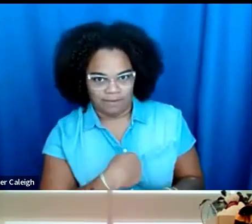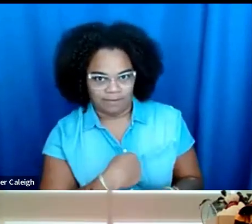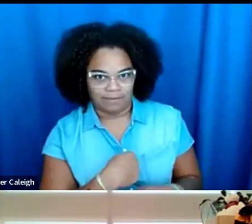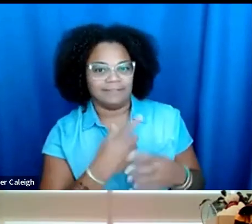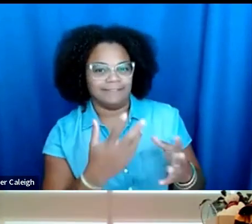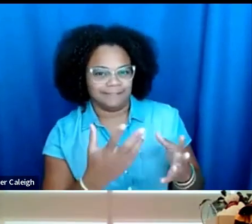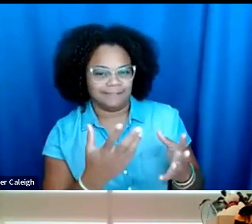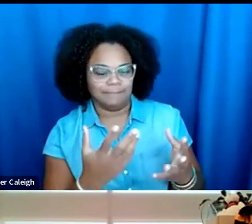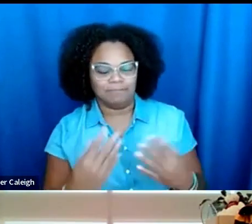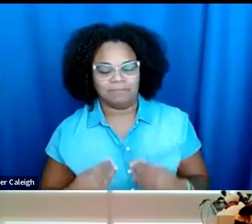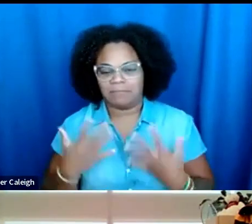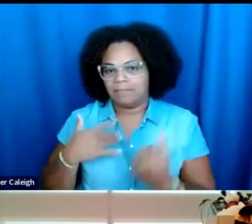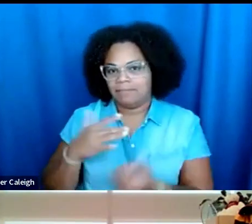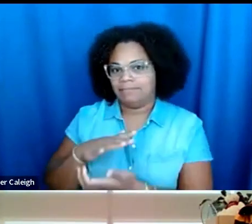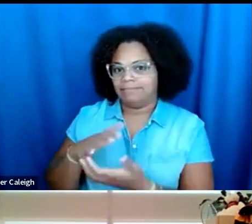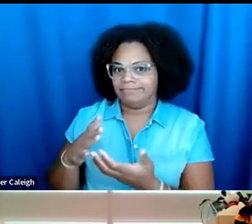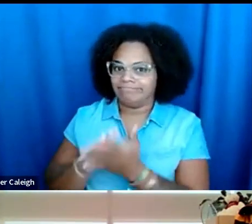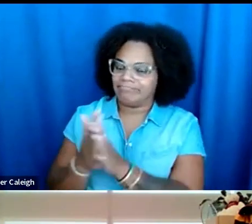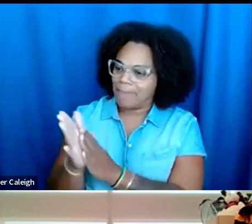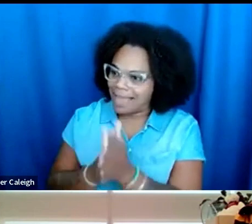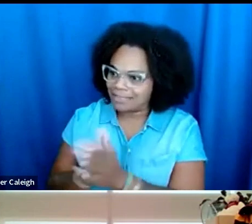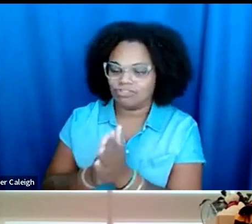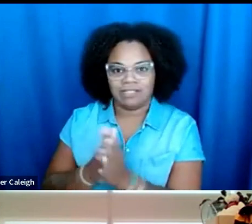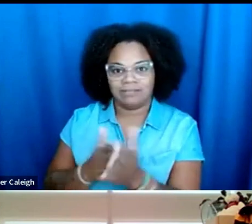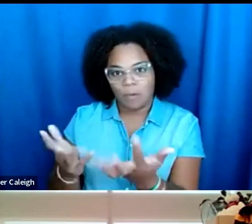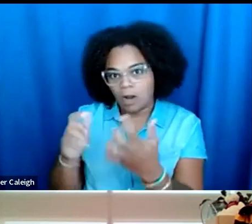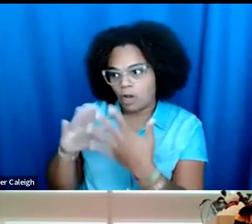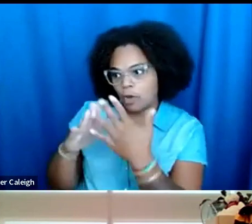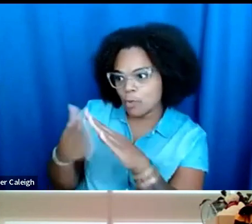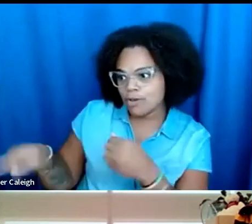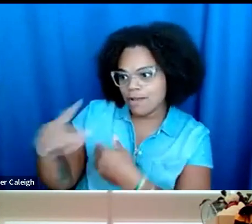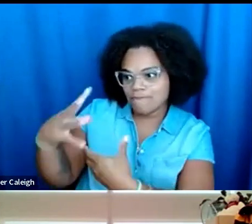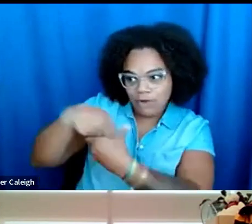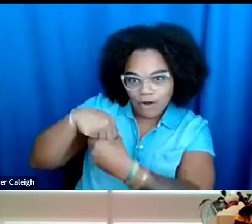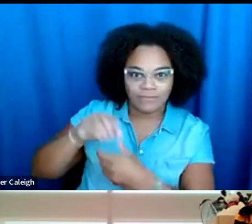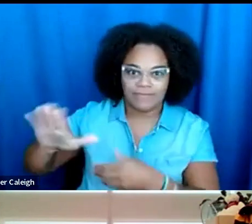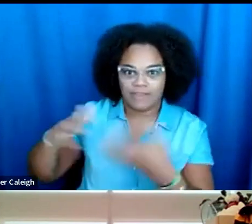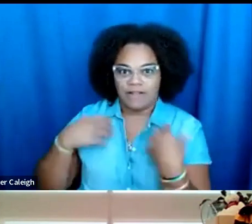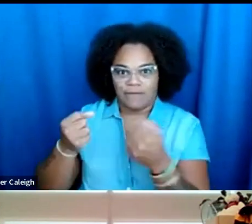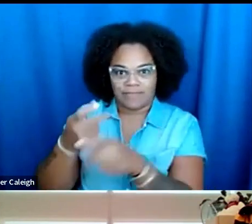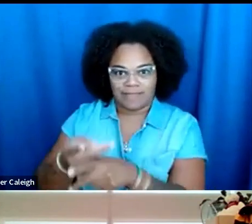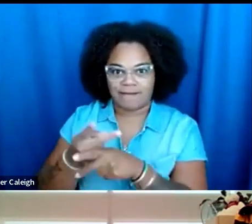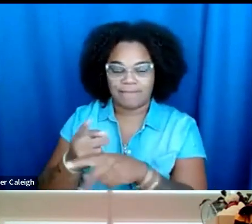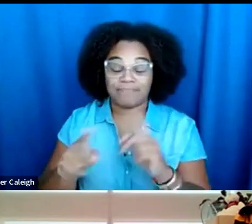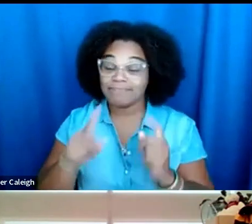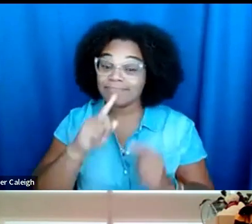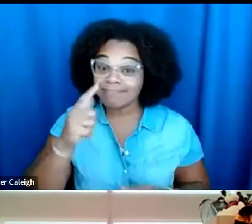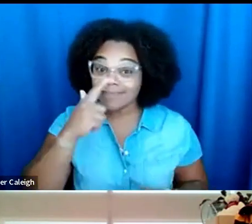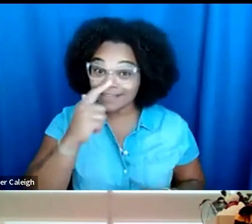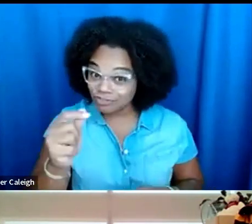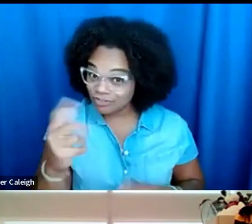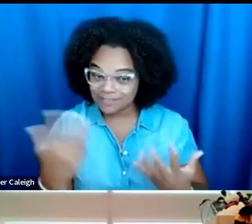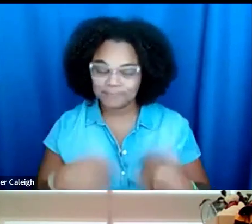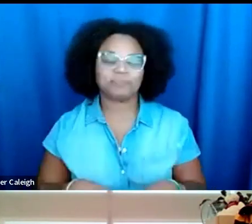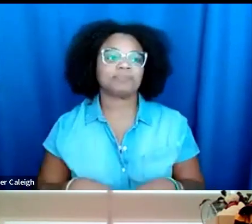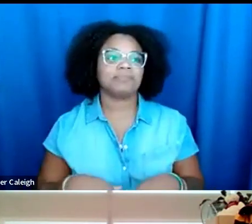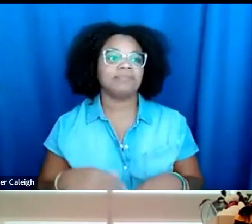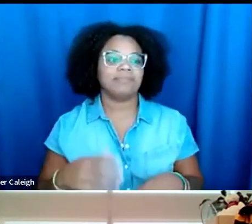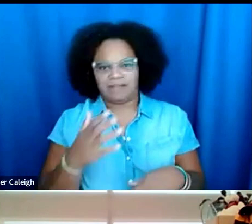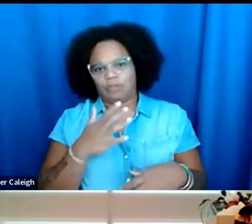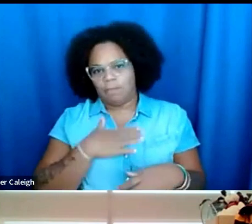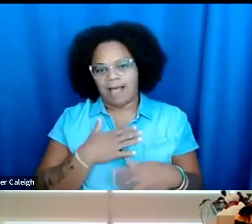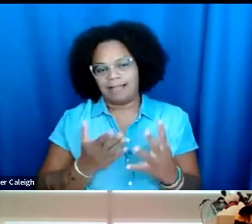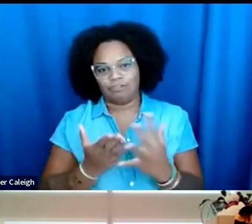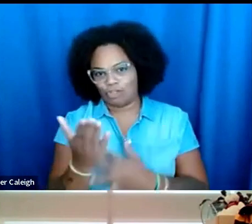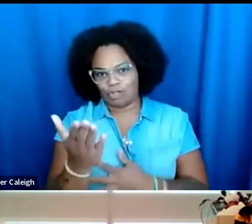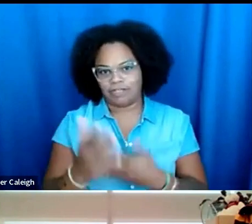involved in their healthcare. But what was really interesting was, you know, by the end of my journey, I ended up, you